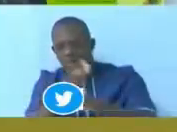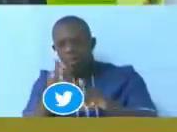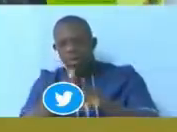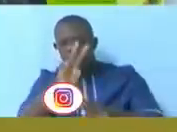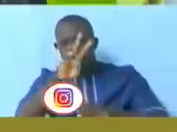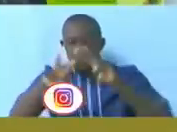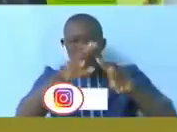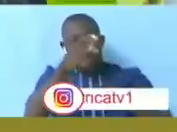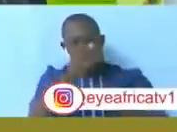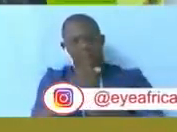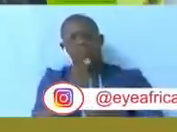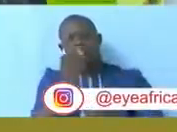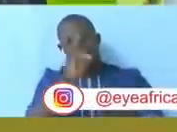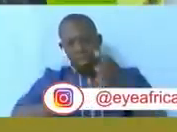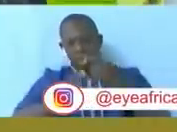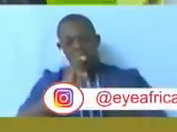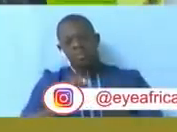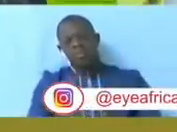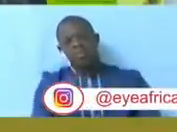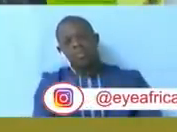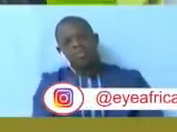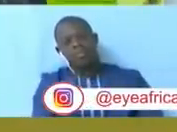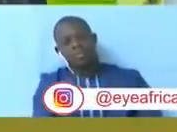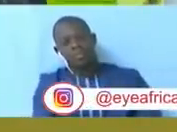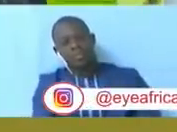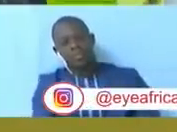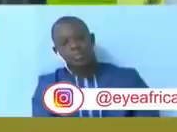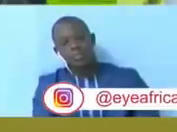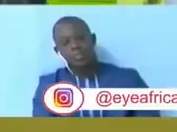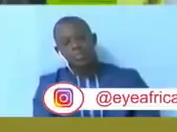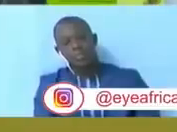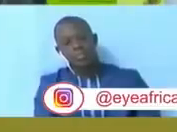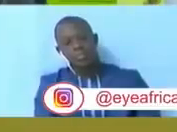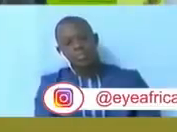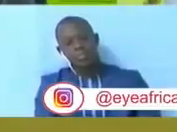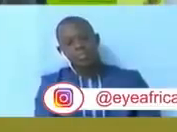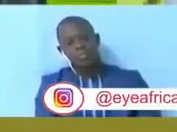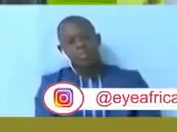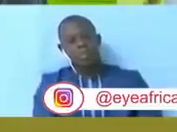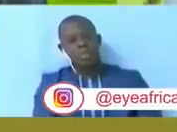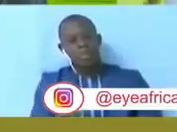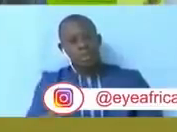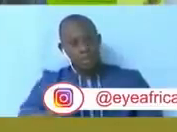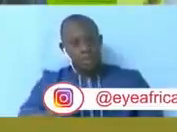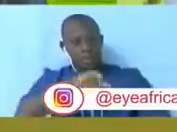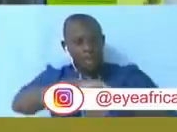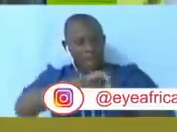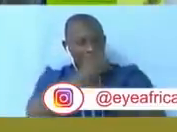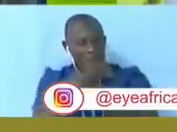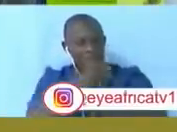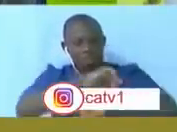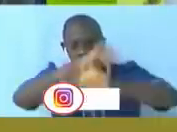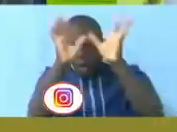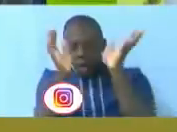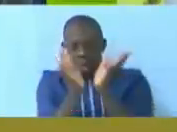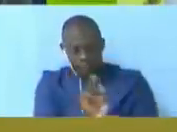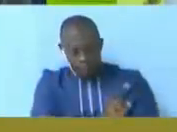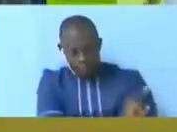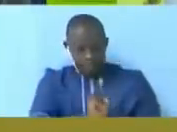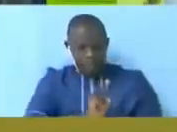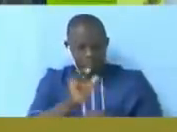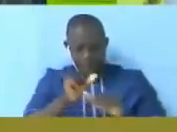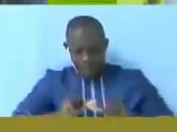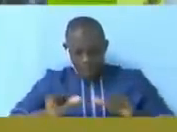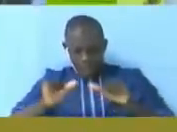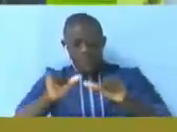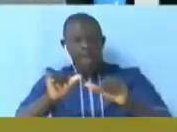atele kanindro kabul pur atesi police wol makoy pur kanin molu nyinke makke je. He arrested all of them along the Gambian border between the Gambia